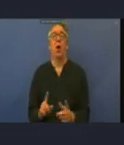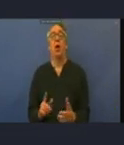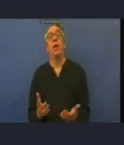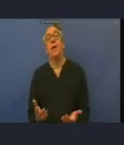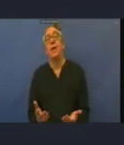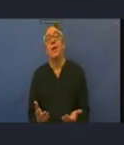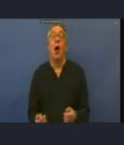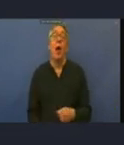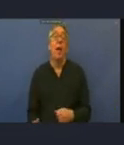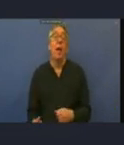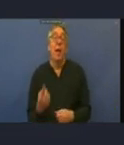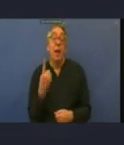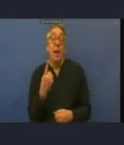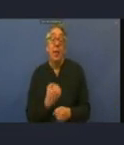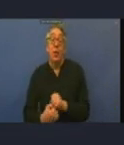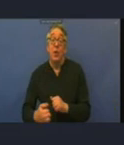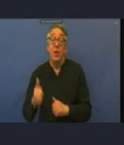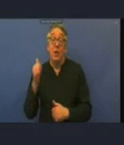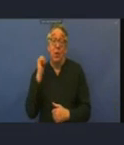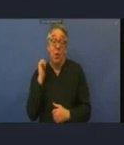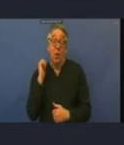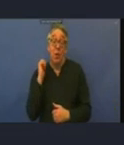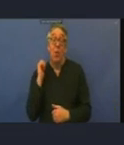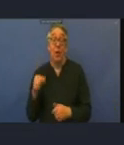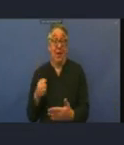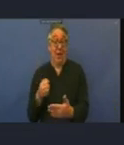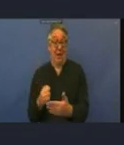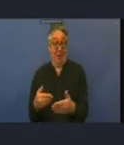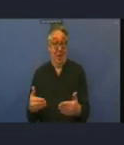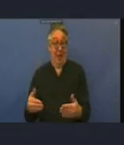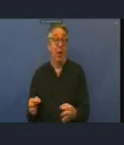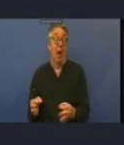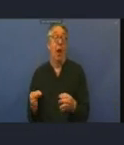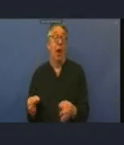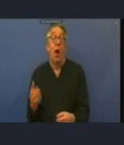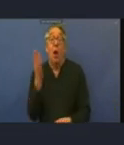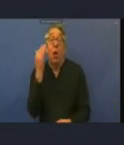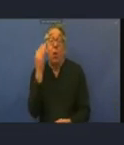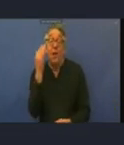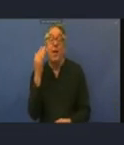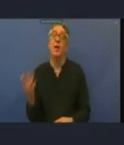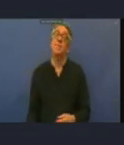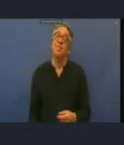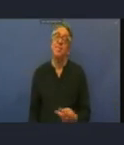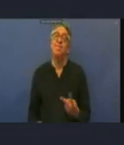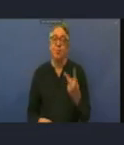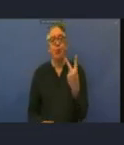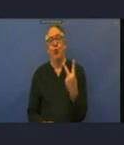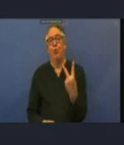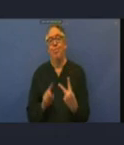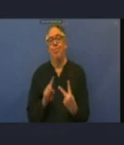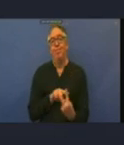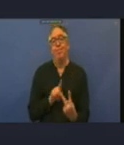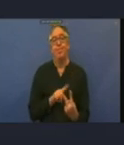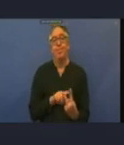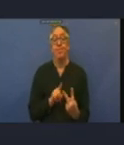of deadlines based mainly on two reasons. First, that the time given